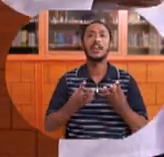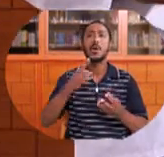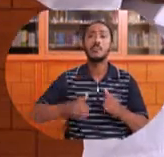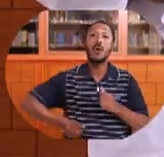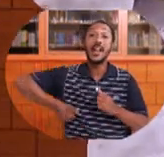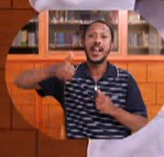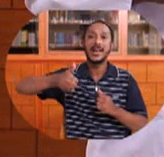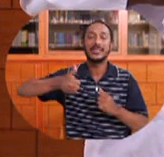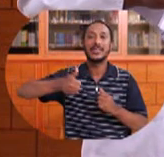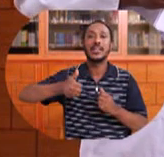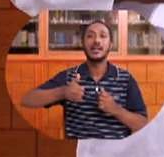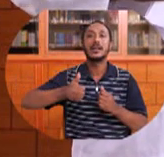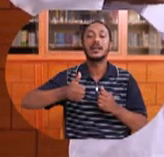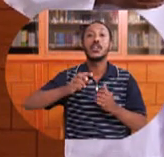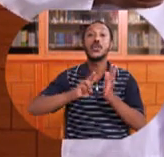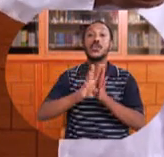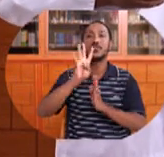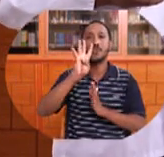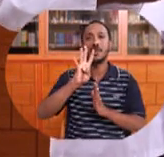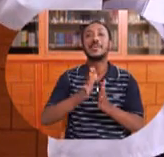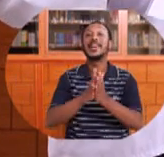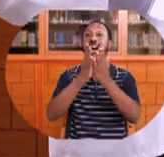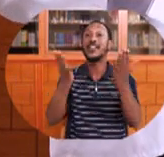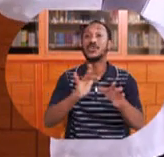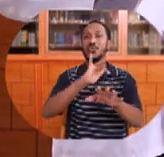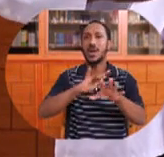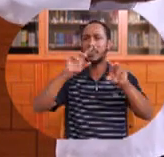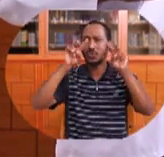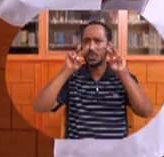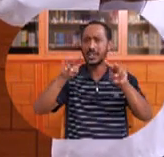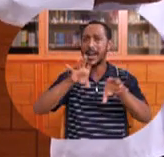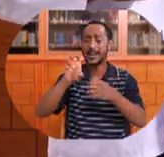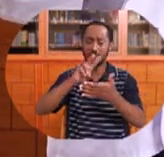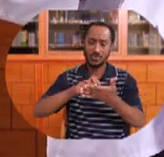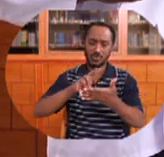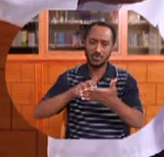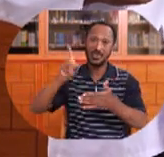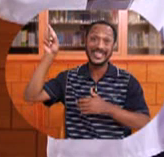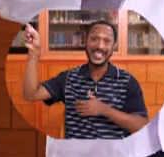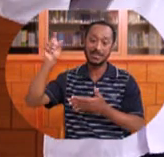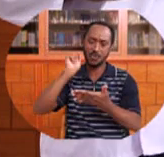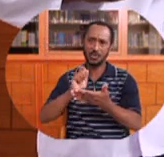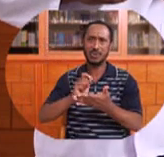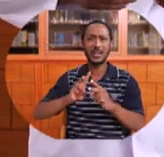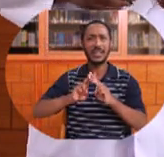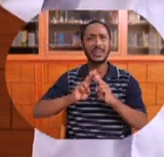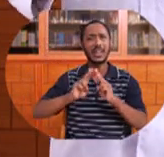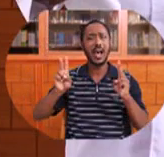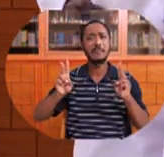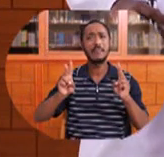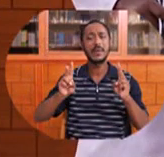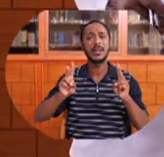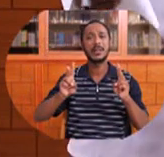your textbooks in Unit 4 because these points are very familiar terms